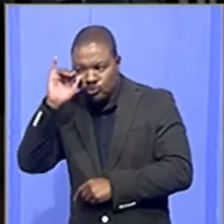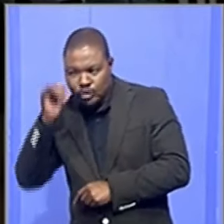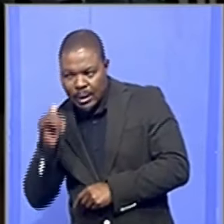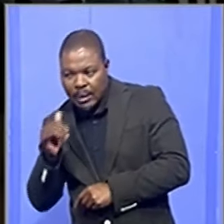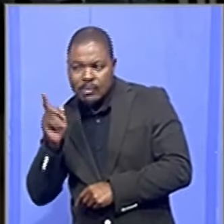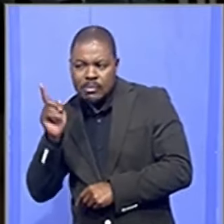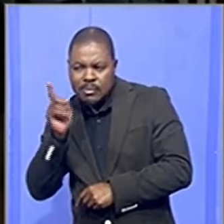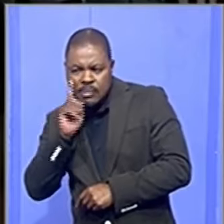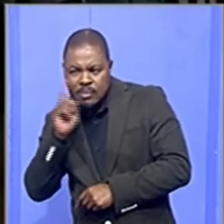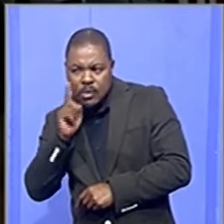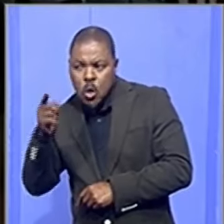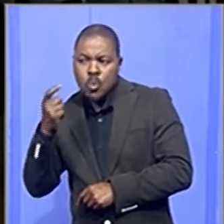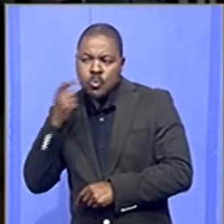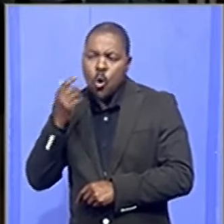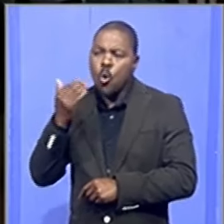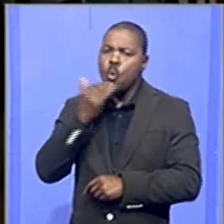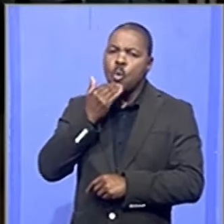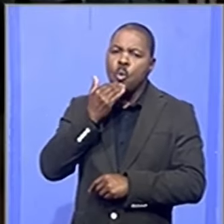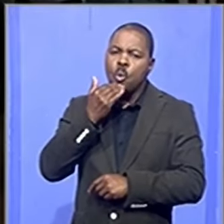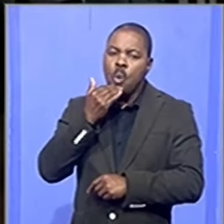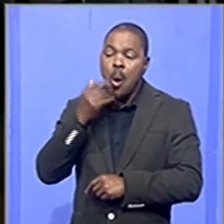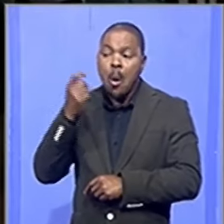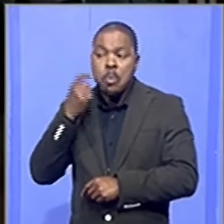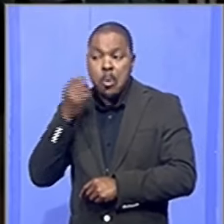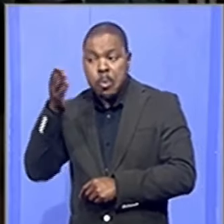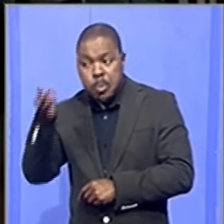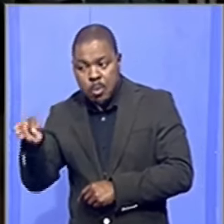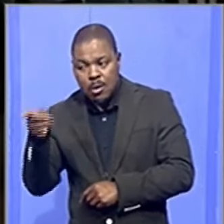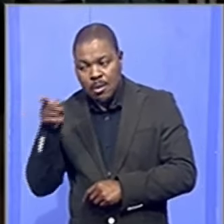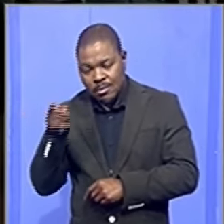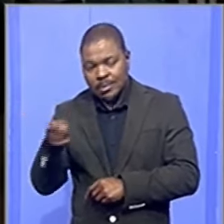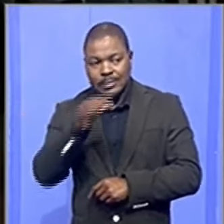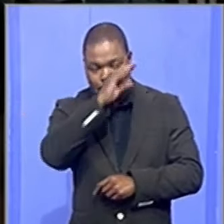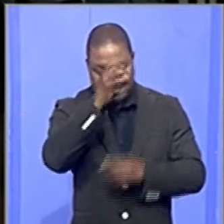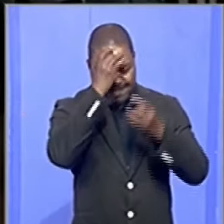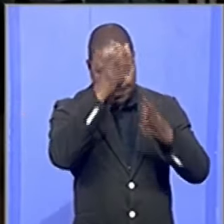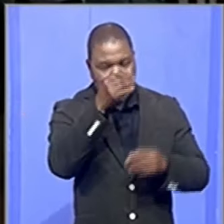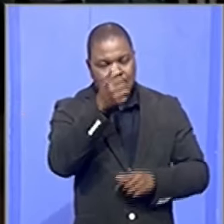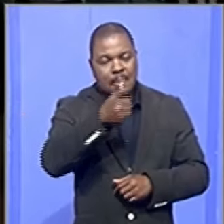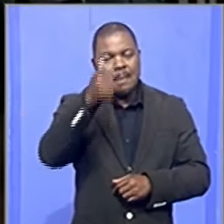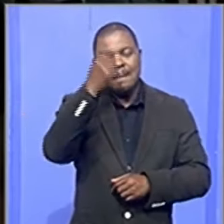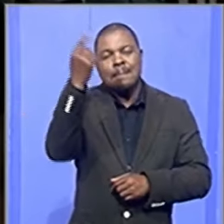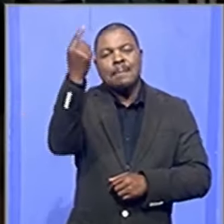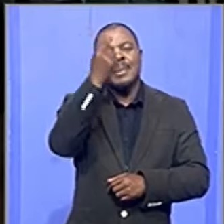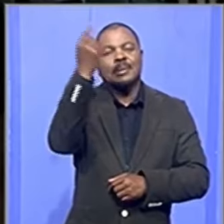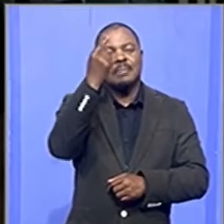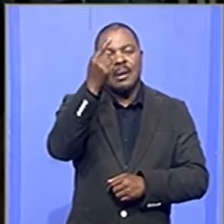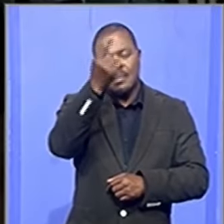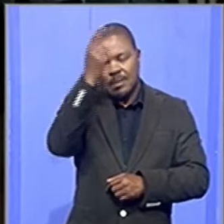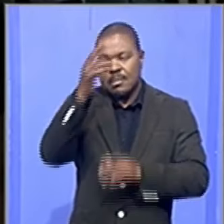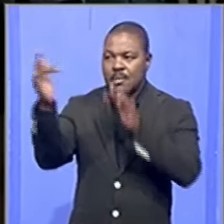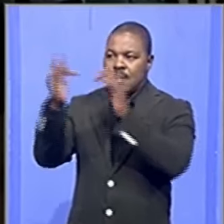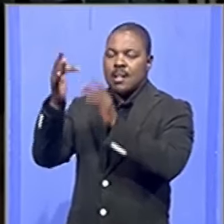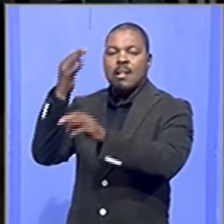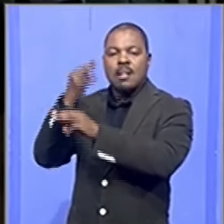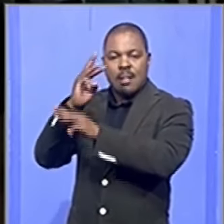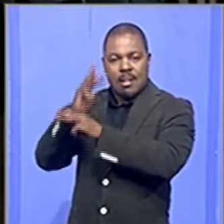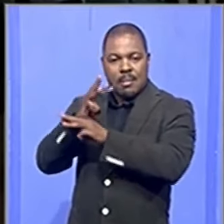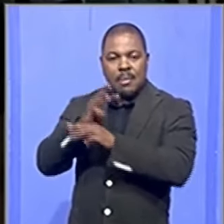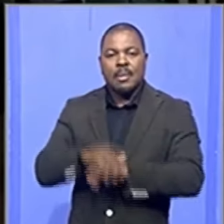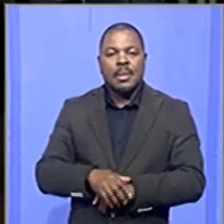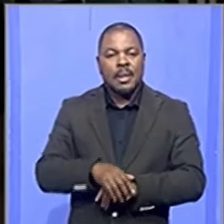kofi a lego mmeleng ya lego mmeleng a botse tlhogo a sekolo a dutse motswadi ya gagwe a tla mo letelele le